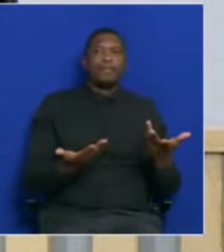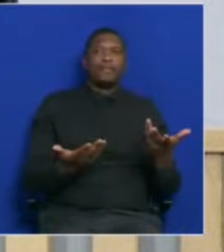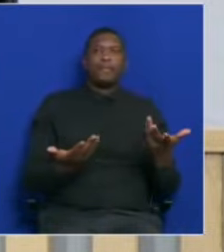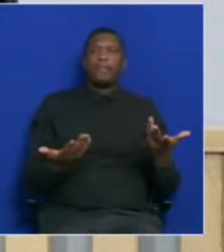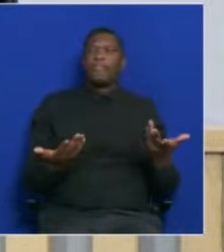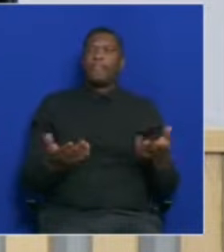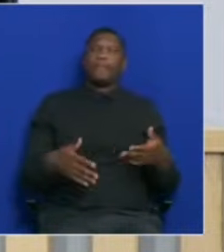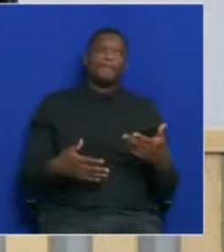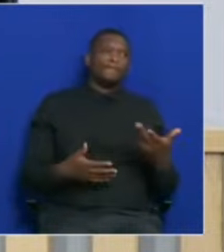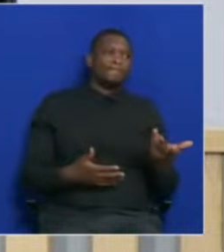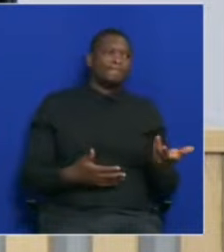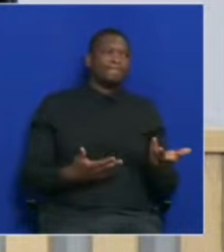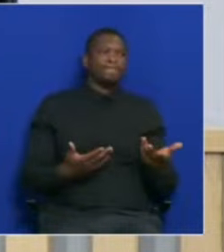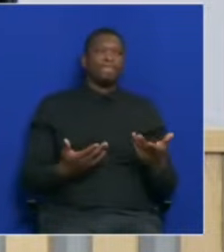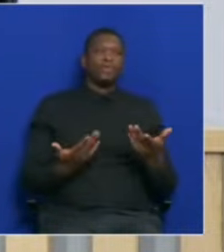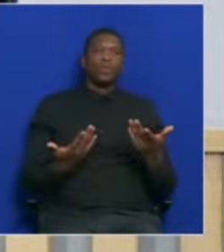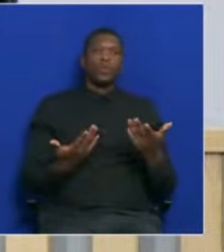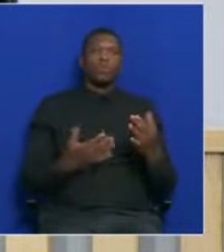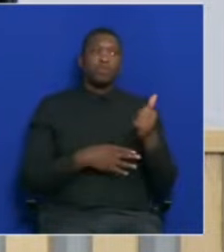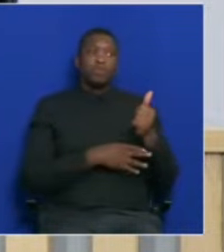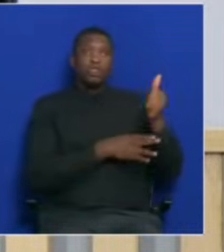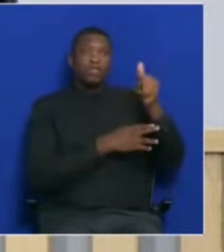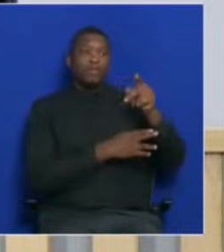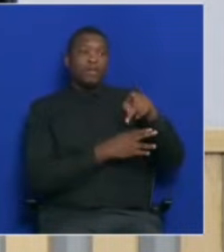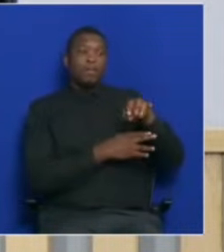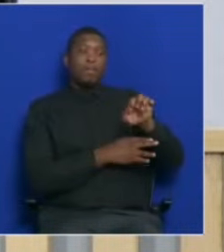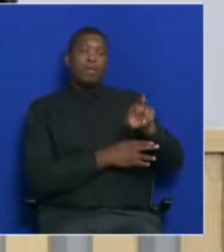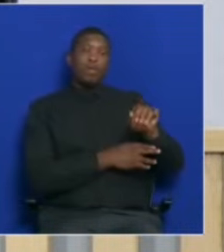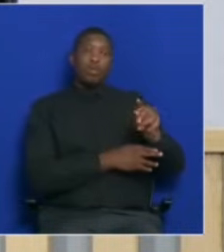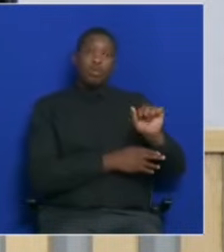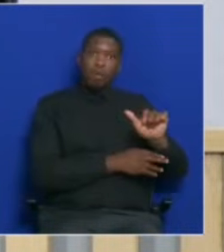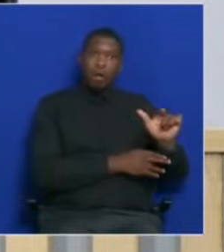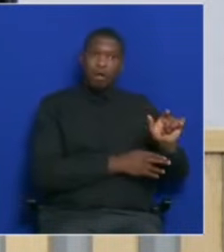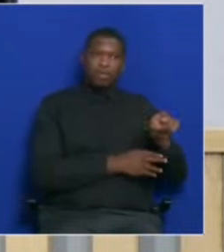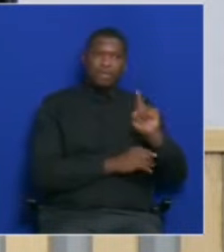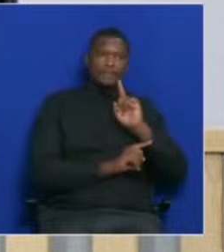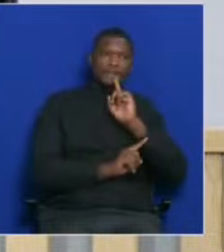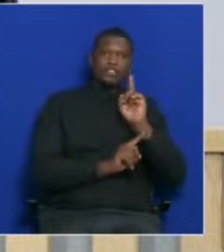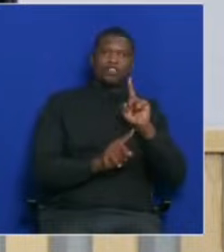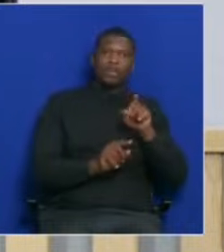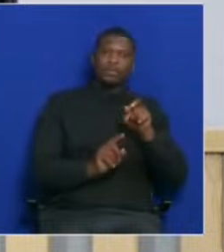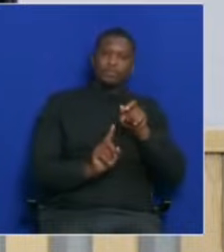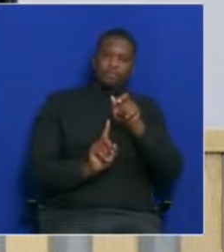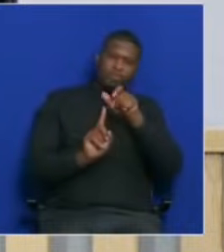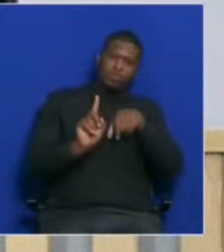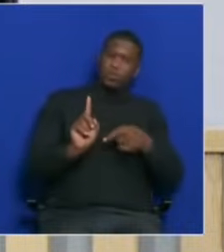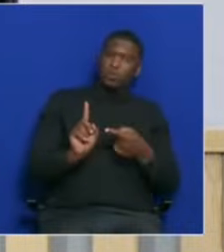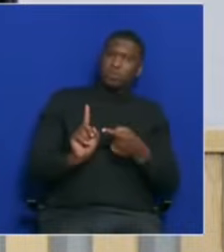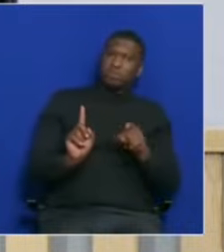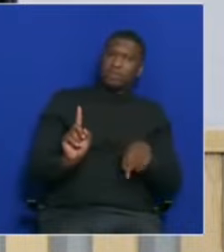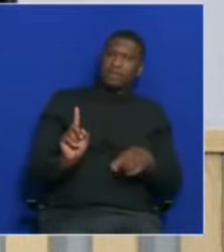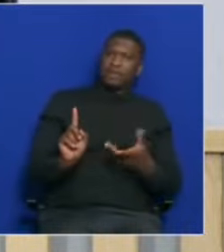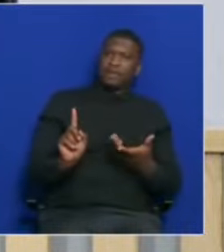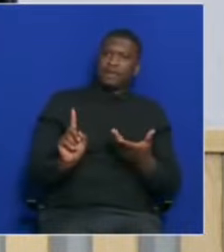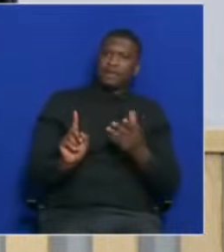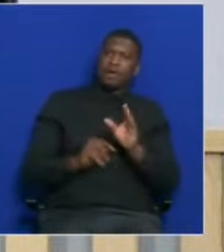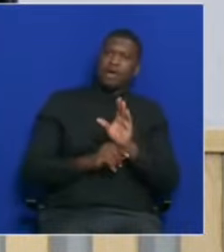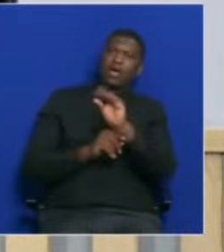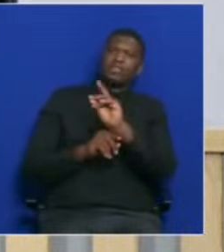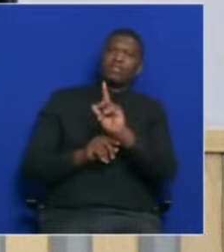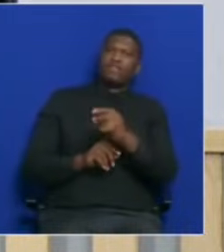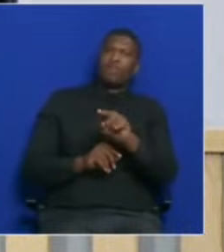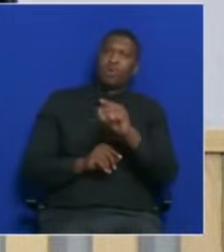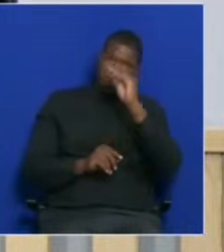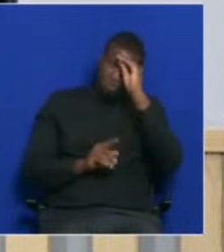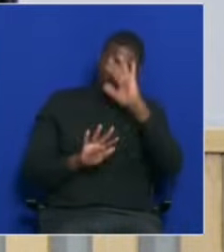Chief Perumal to instruct someone to ask for a docket from the